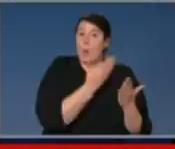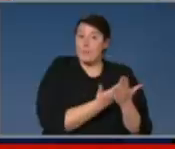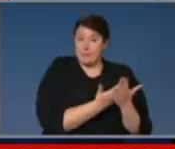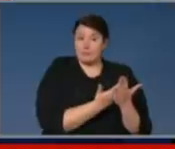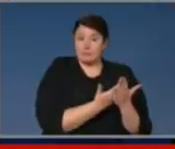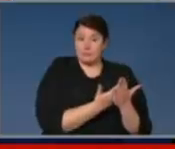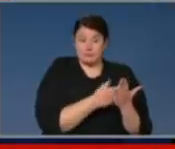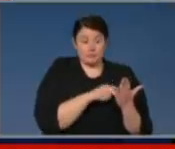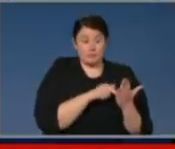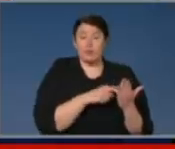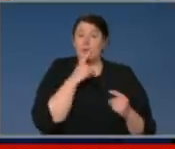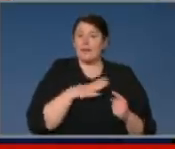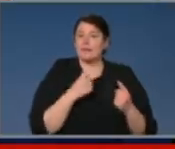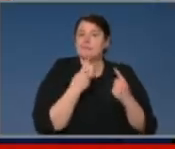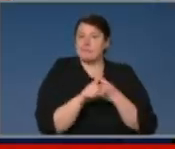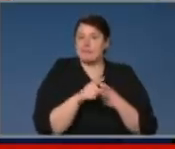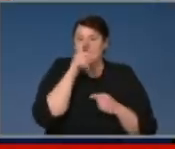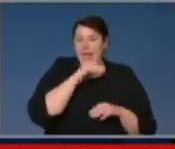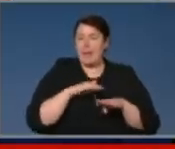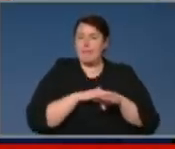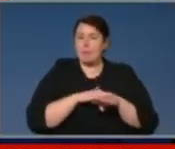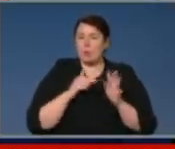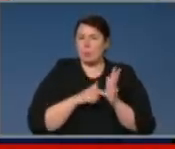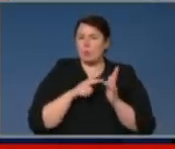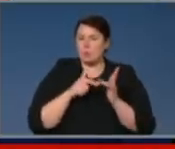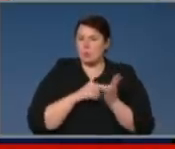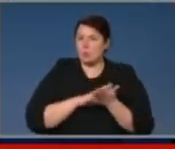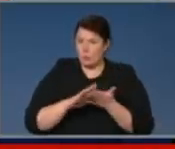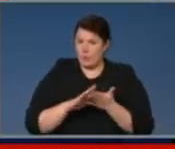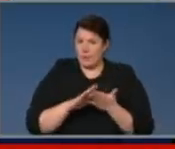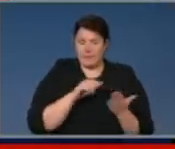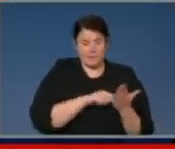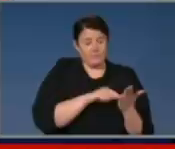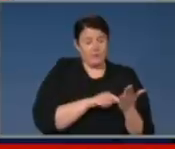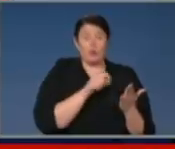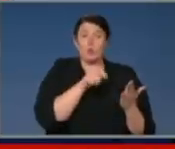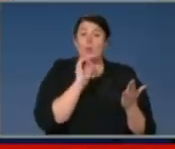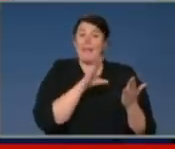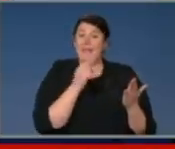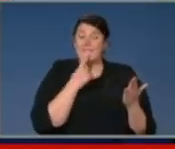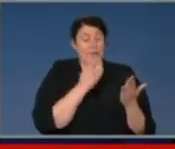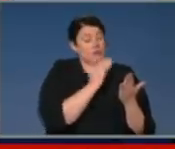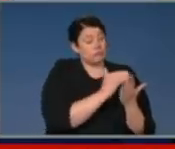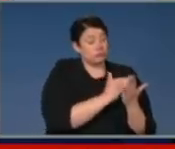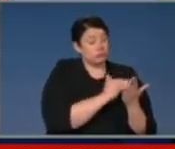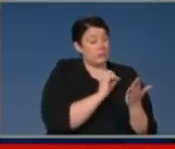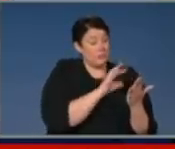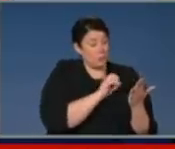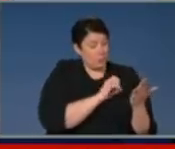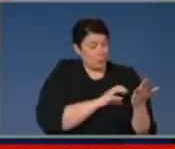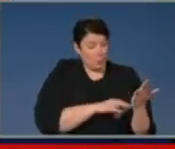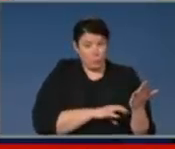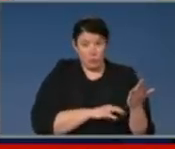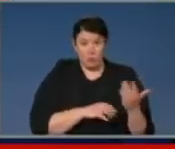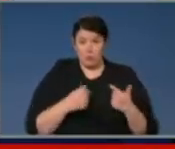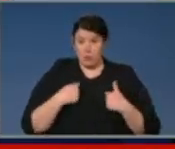Bluetooth handshake. It sits on your phone in terms of the data. That data is encrypted. No one has access to it, not even